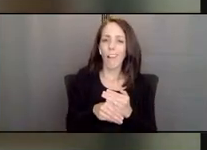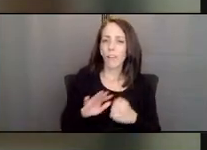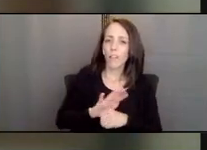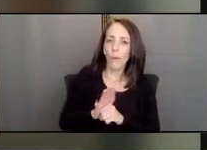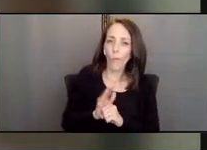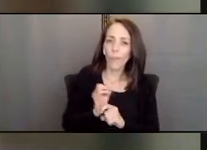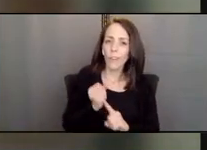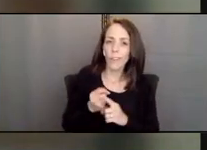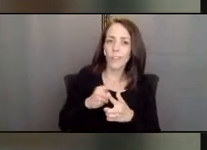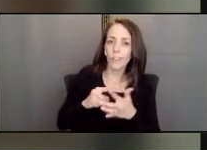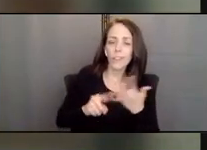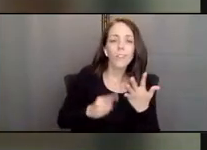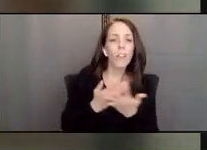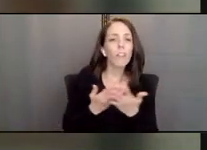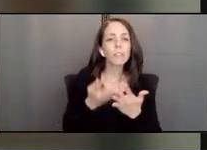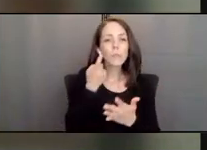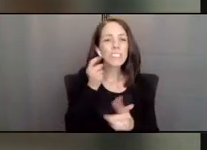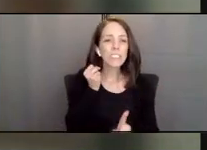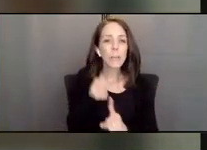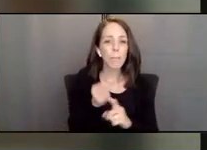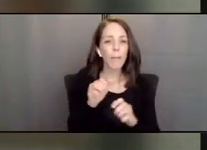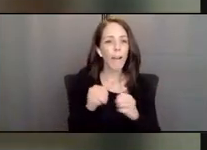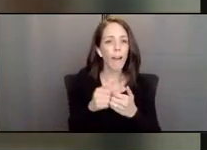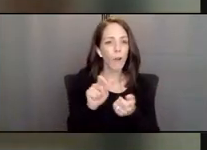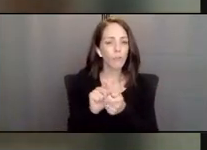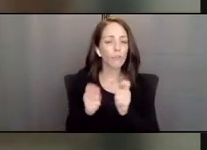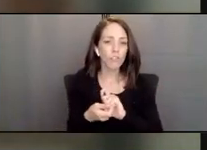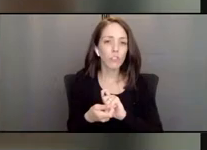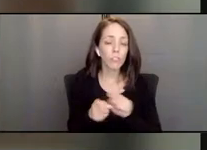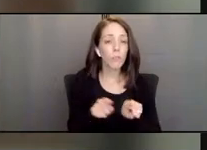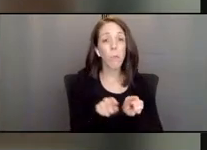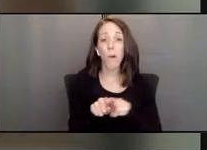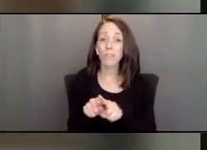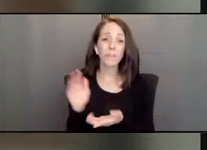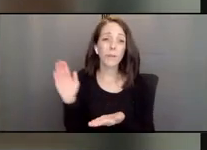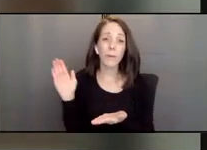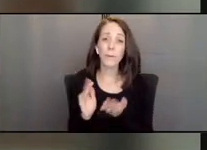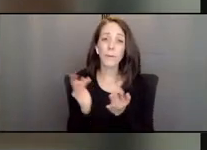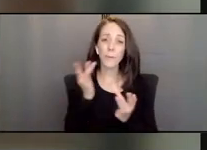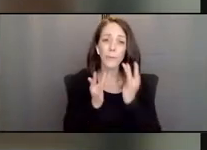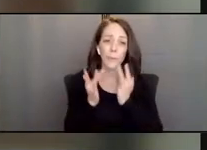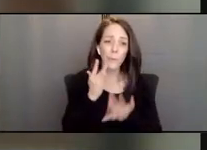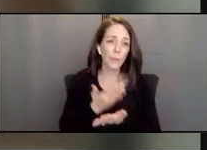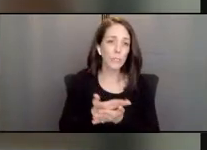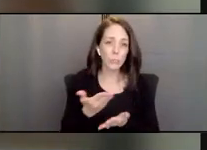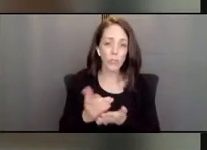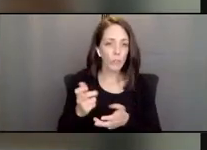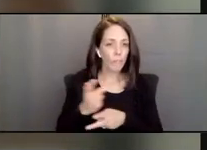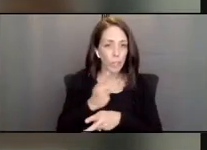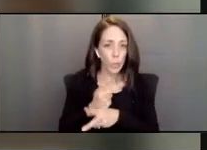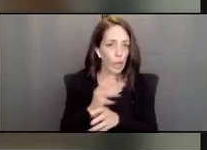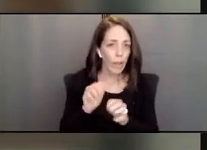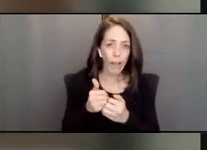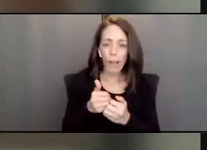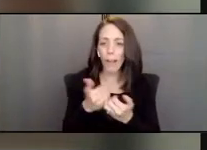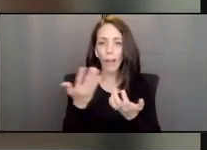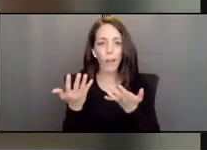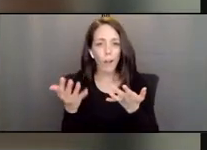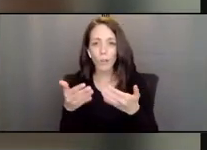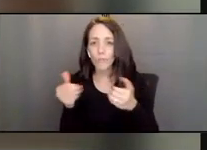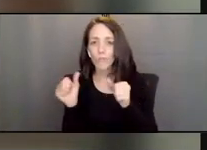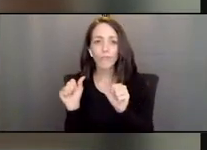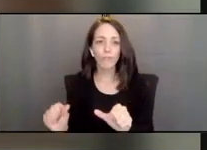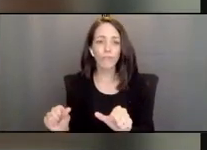And again, with the pressure of diminished resources, figure out what still needed to continue and what